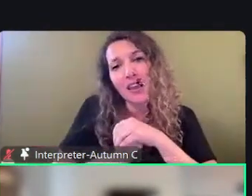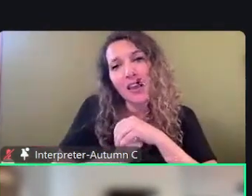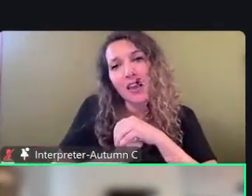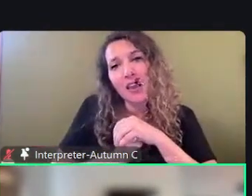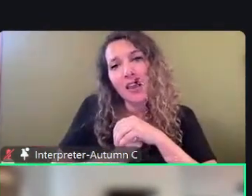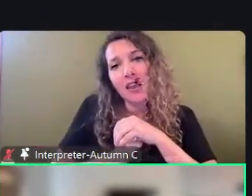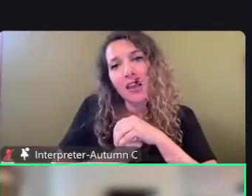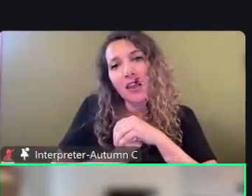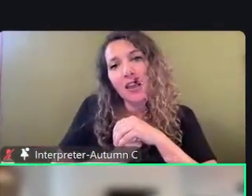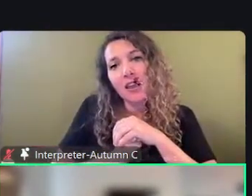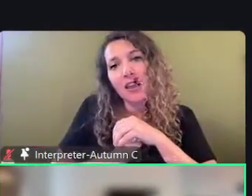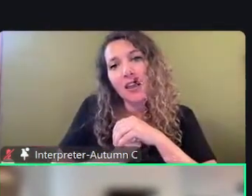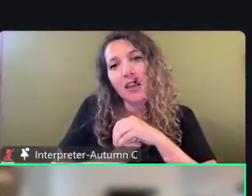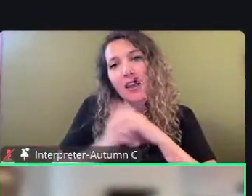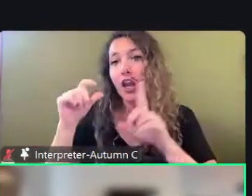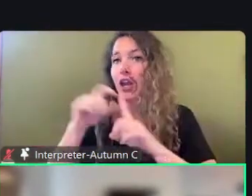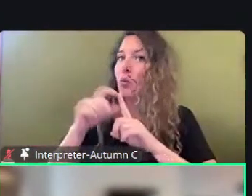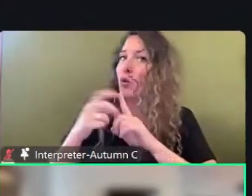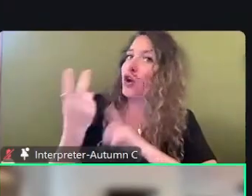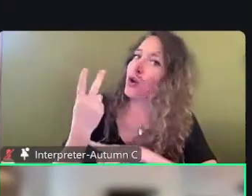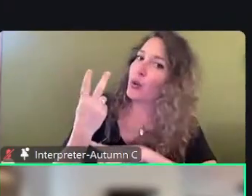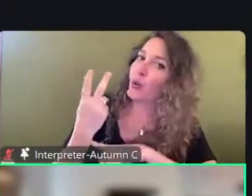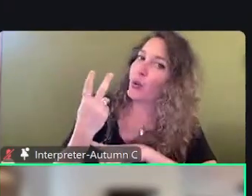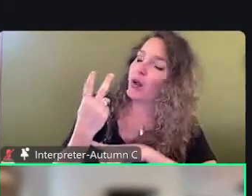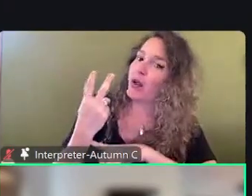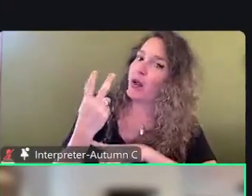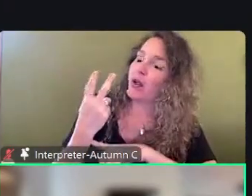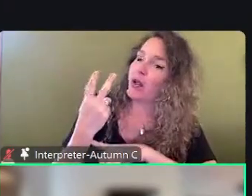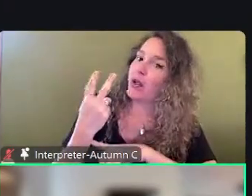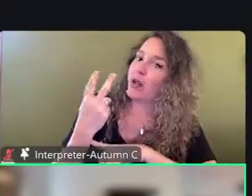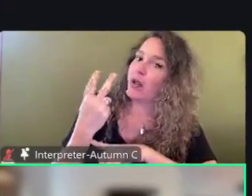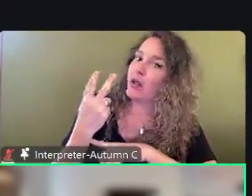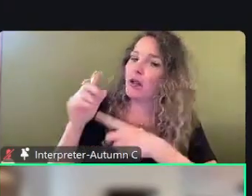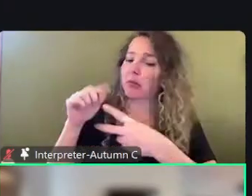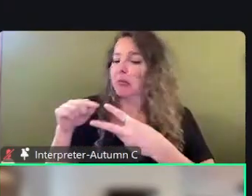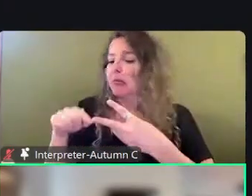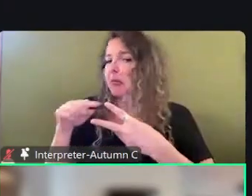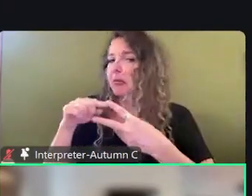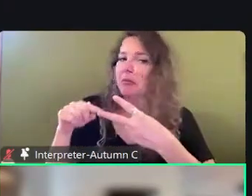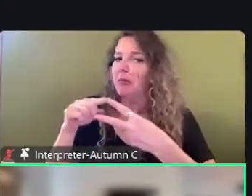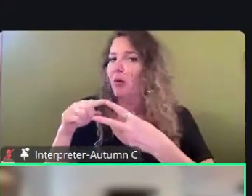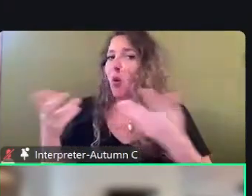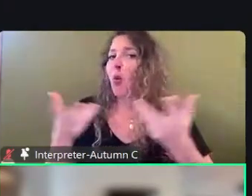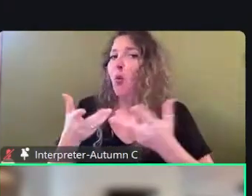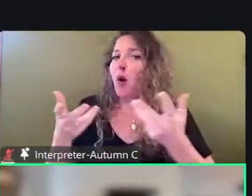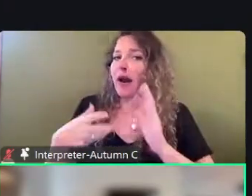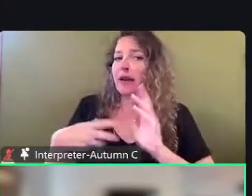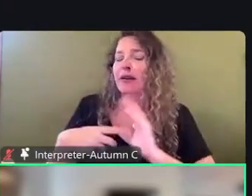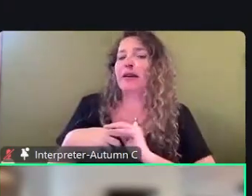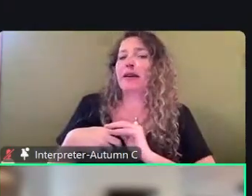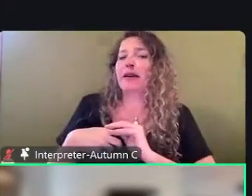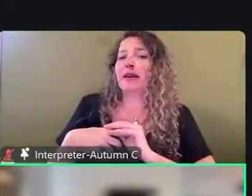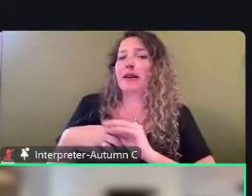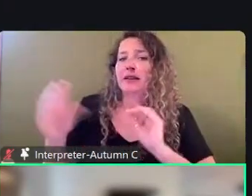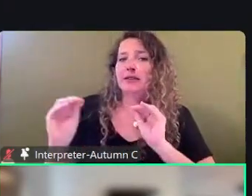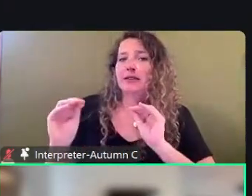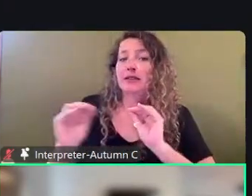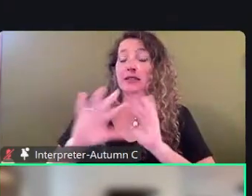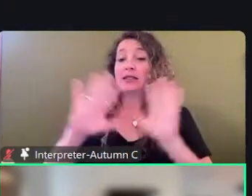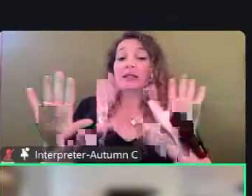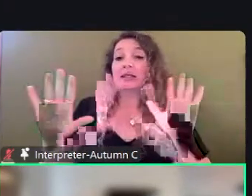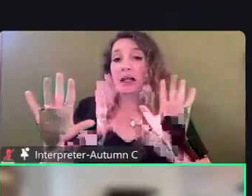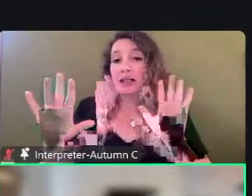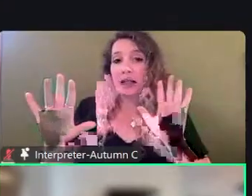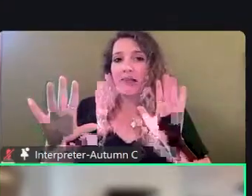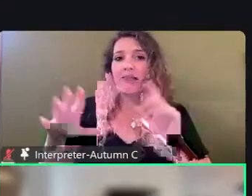is, in a word or two, what is distinctive about disability in medicine spaces? It